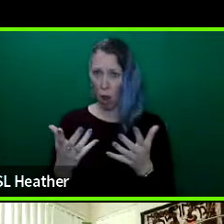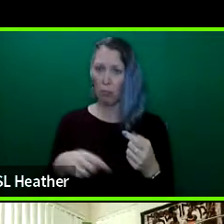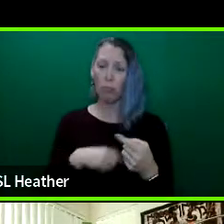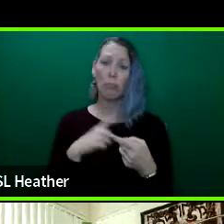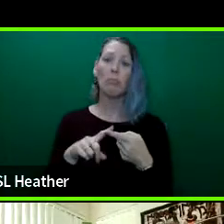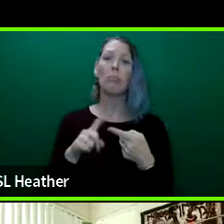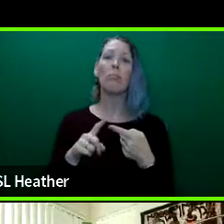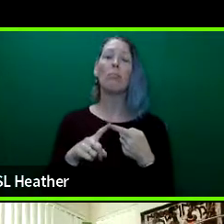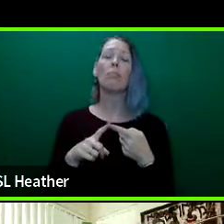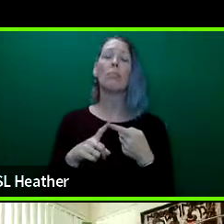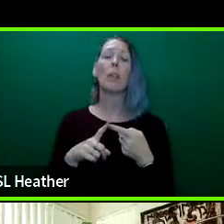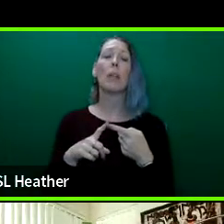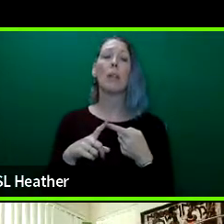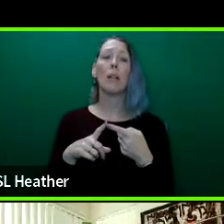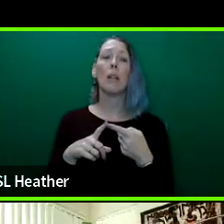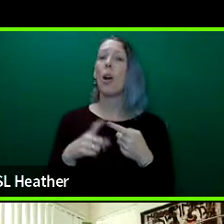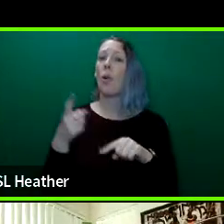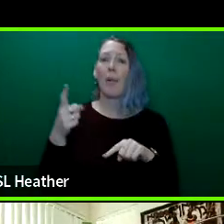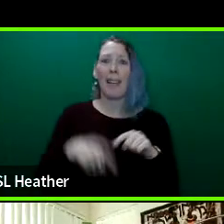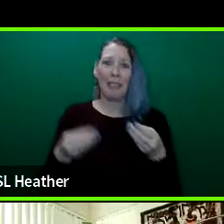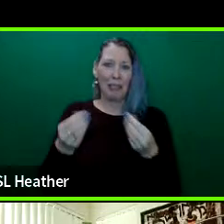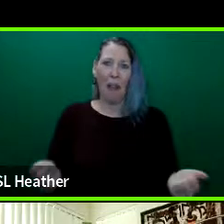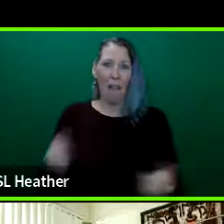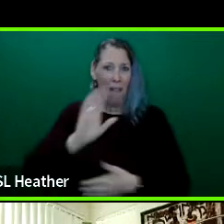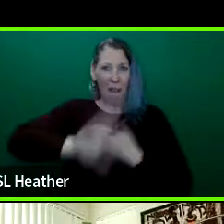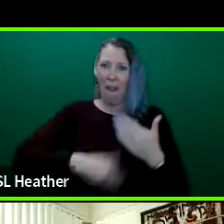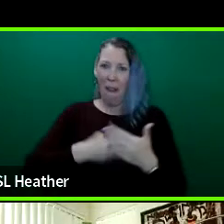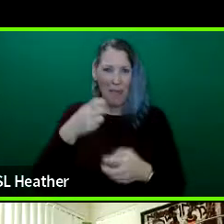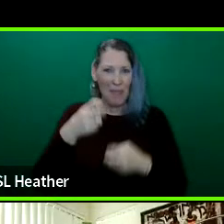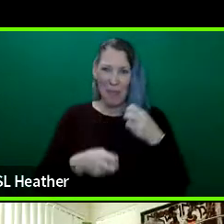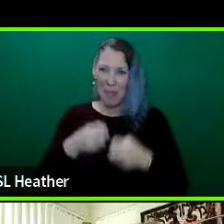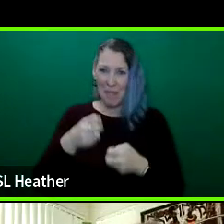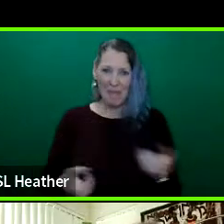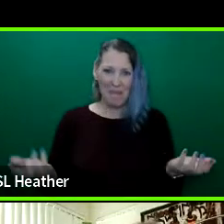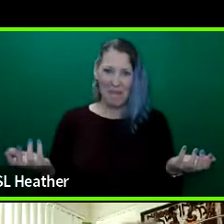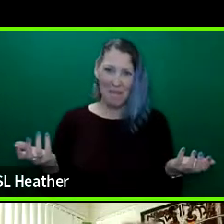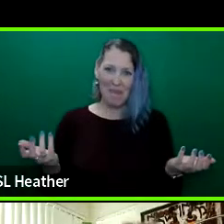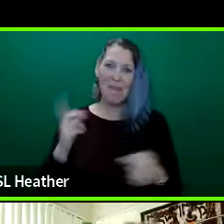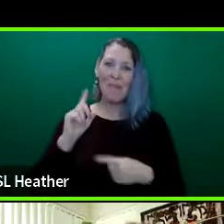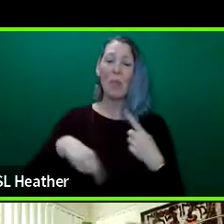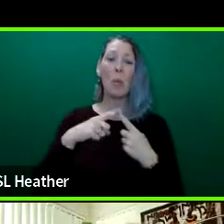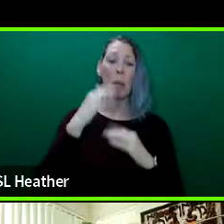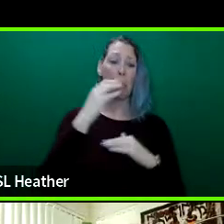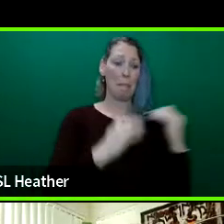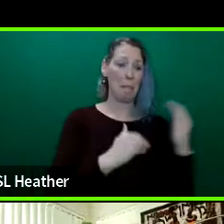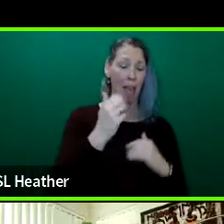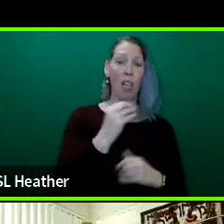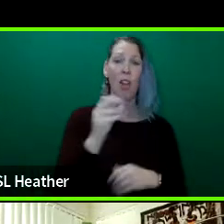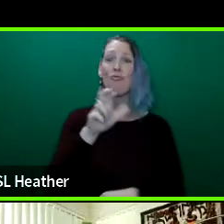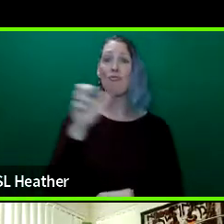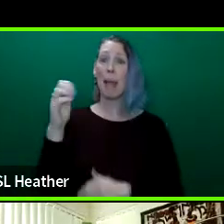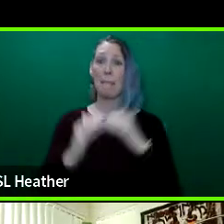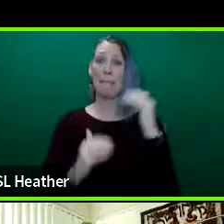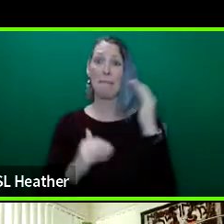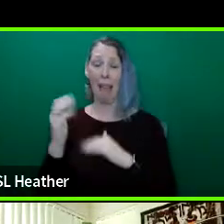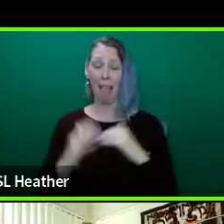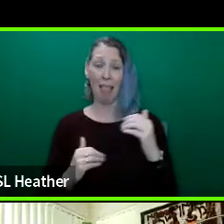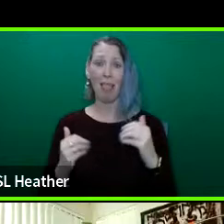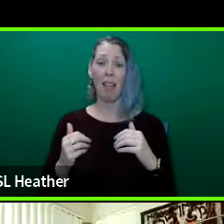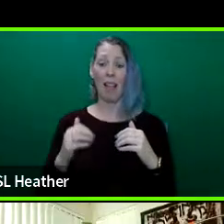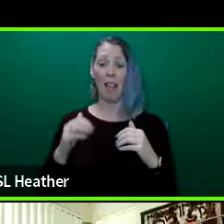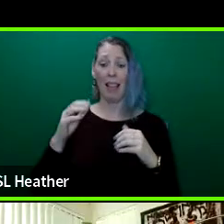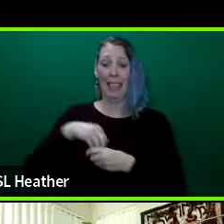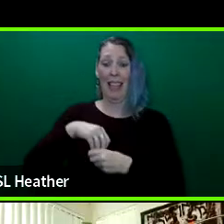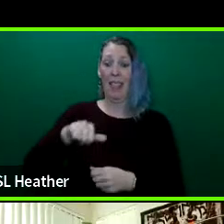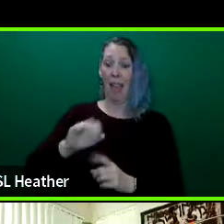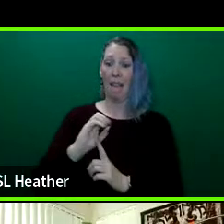quick observations are, we can't solve all the problems. When you build and rebuild infrastructure within a built urban environment, the question